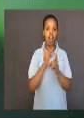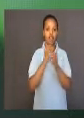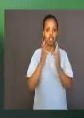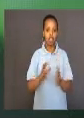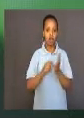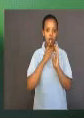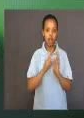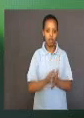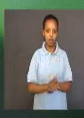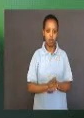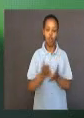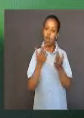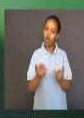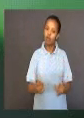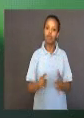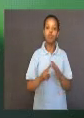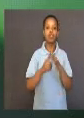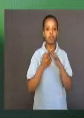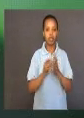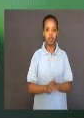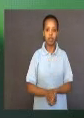Let us get started.